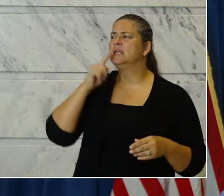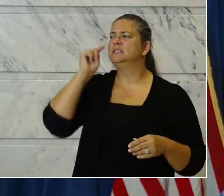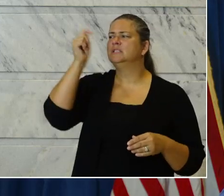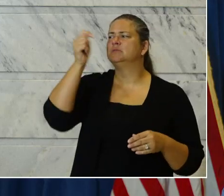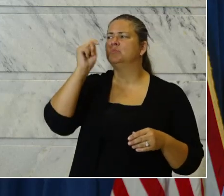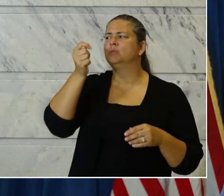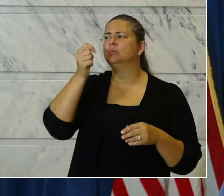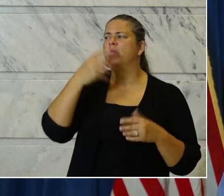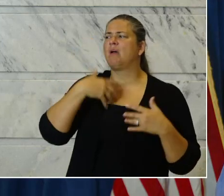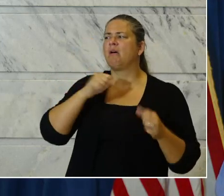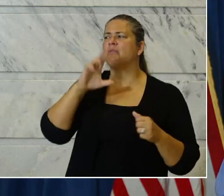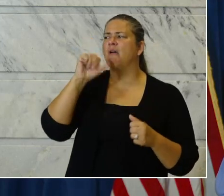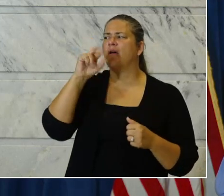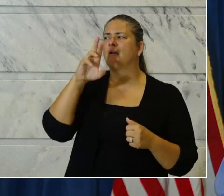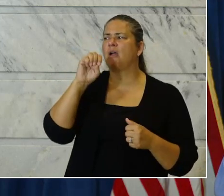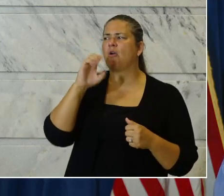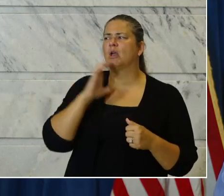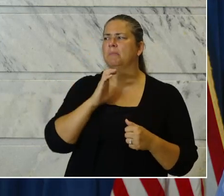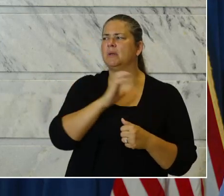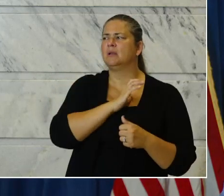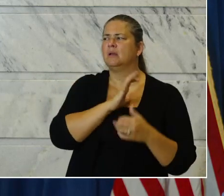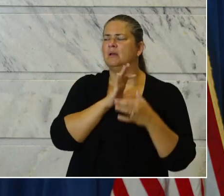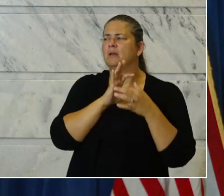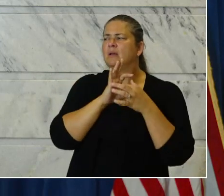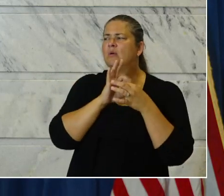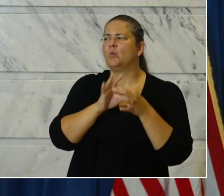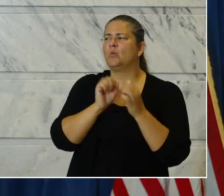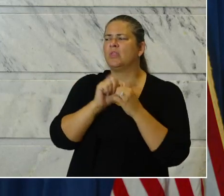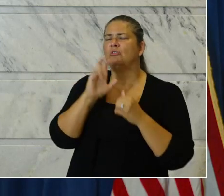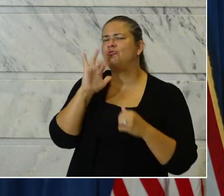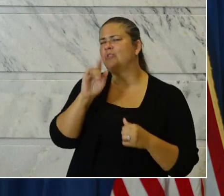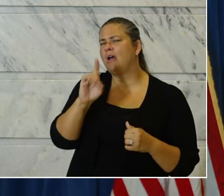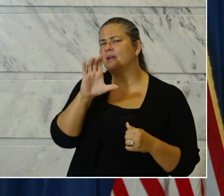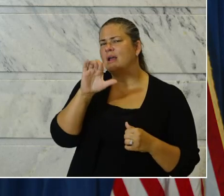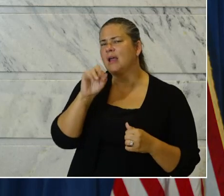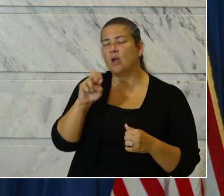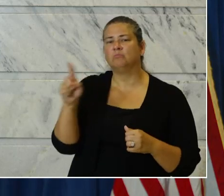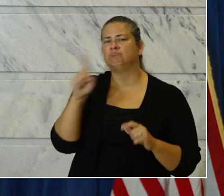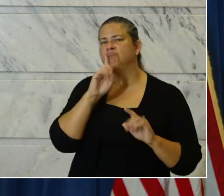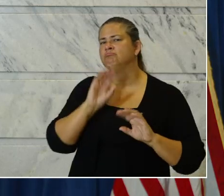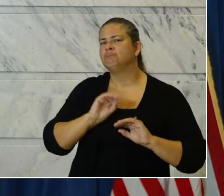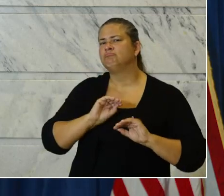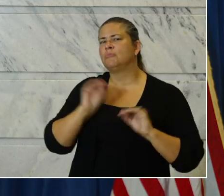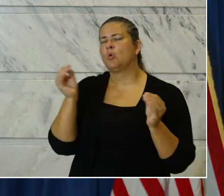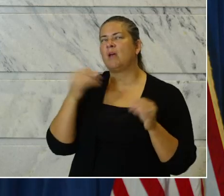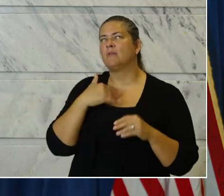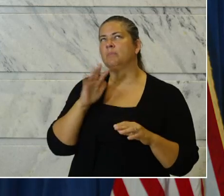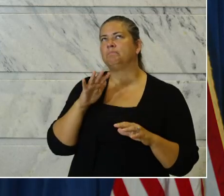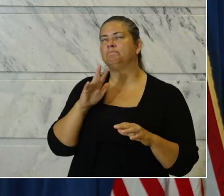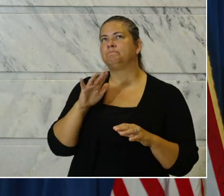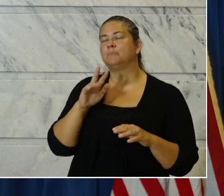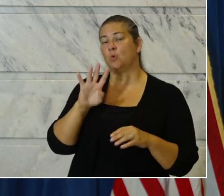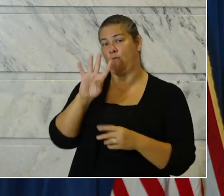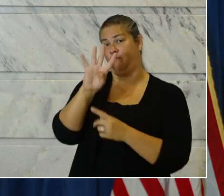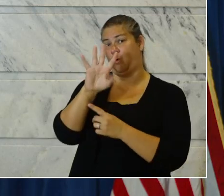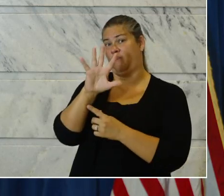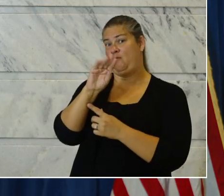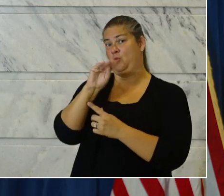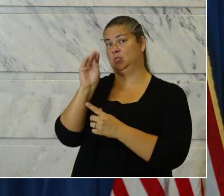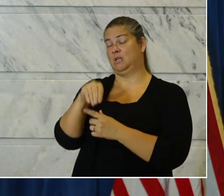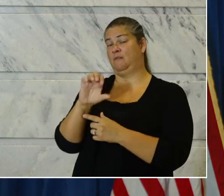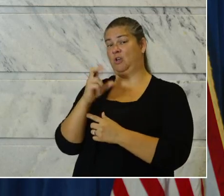care industry saying that if there's no relief, 45% of child